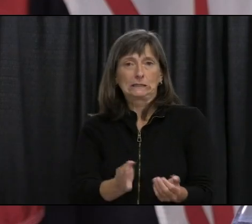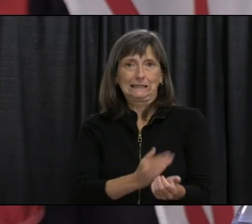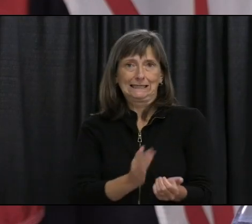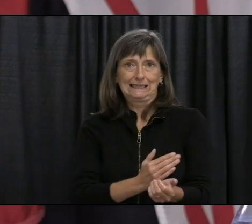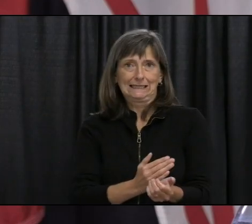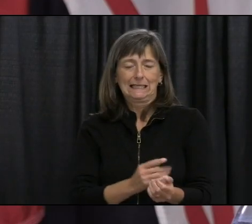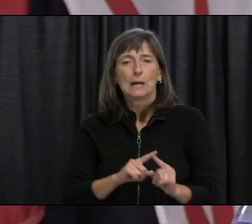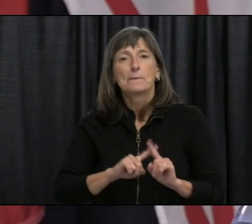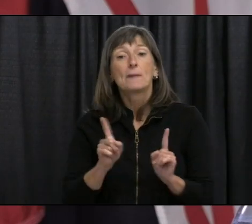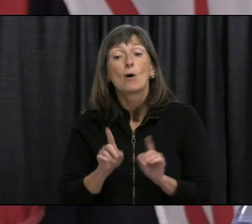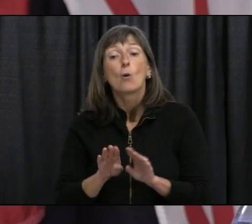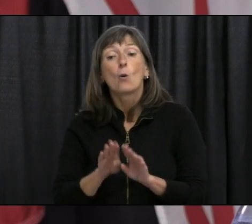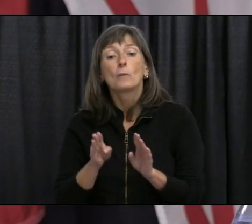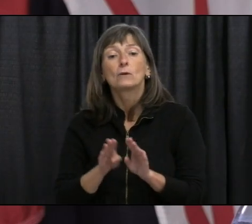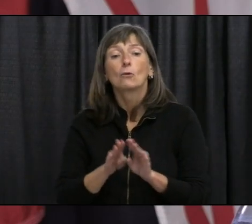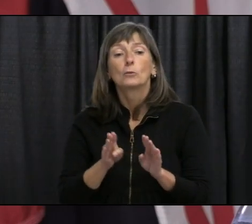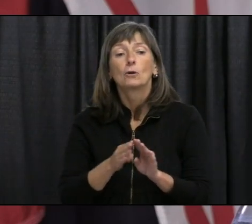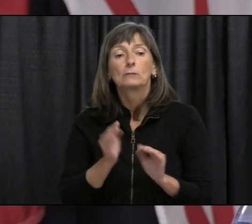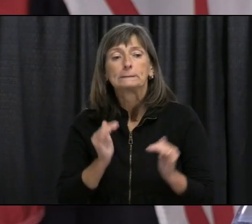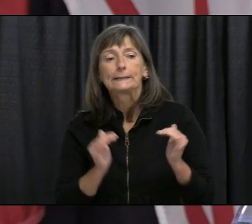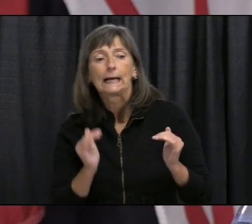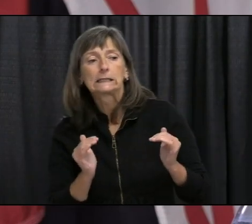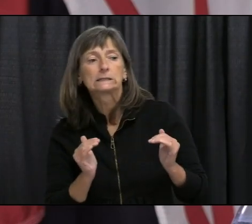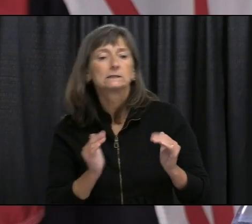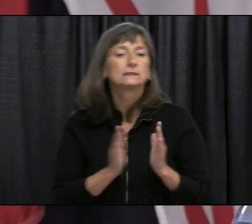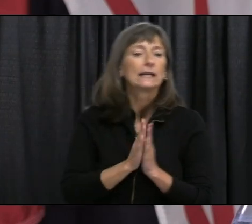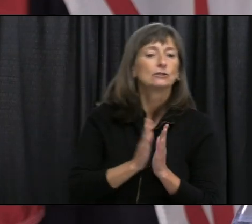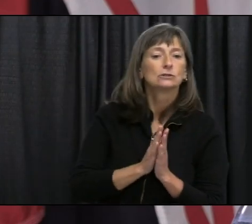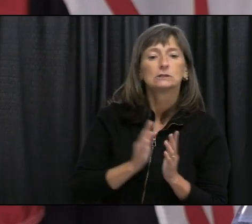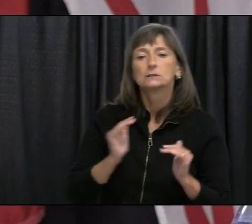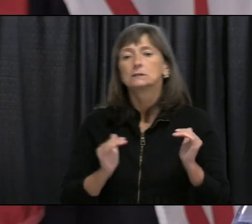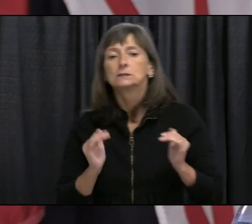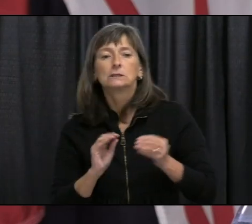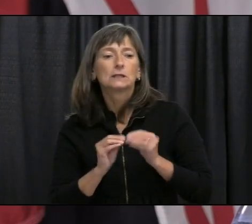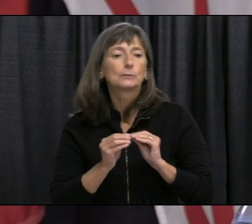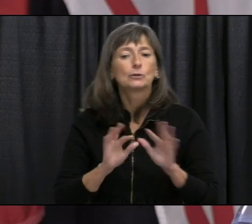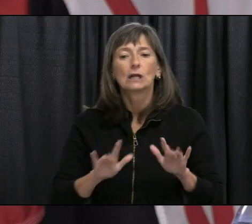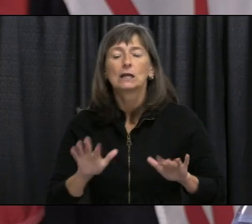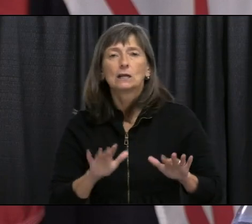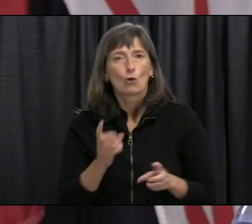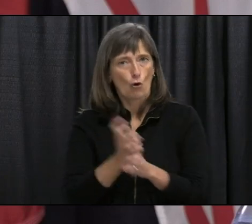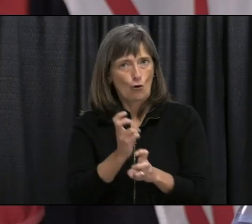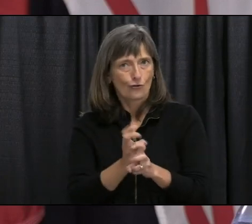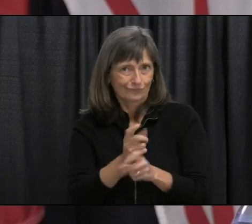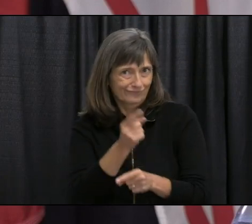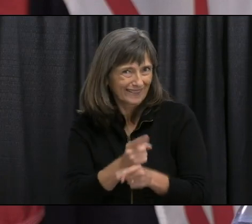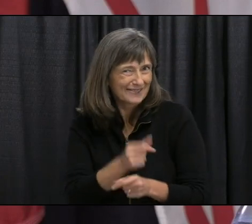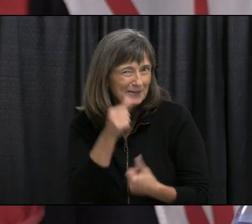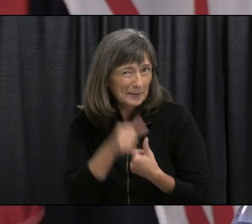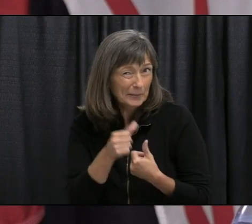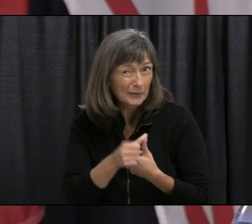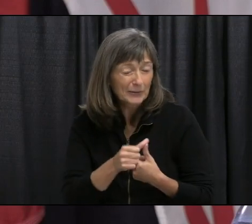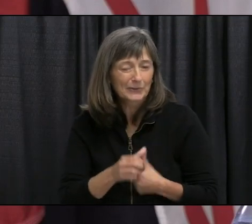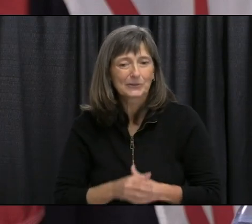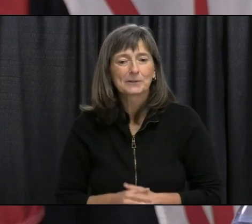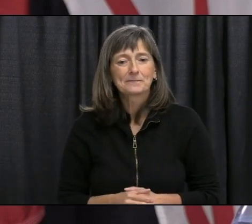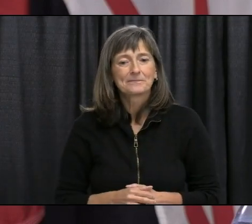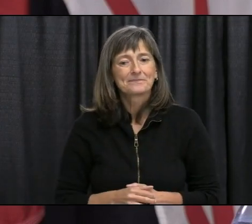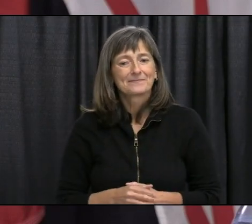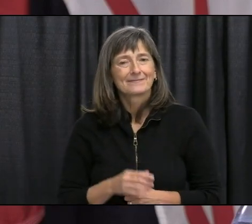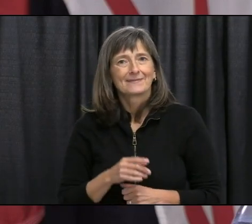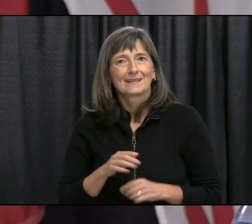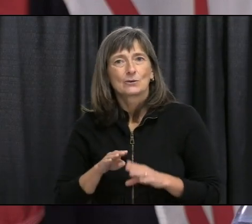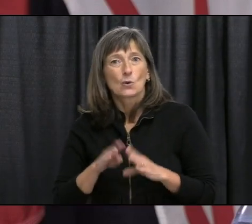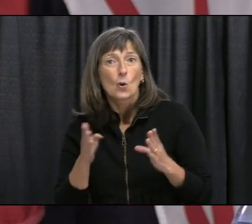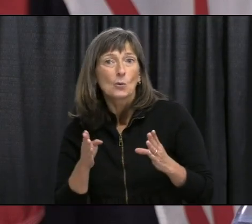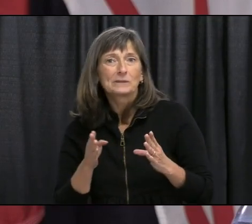we balanced the risk to the population health with the inconvenience